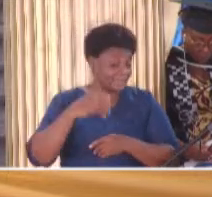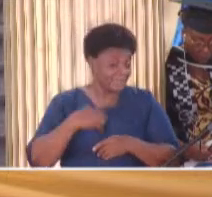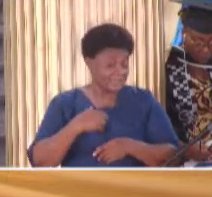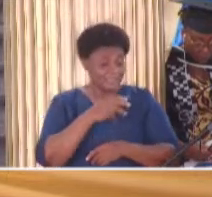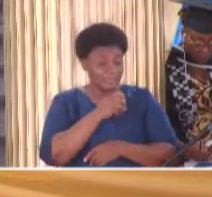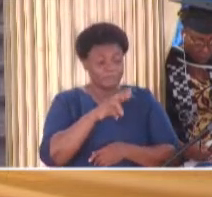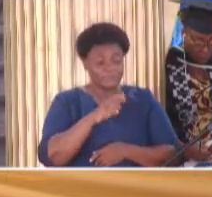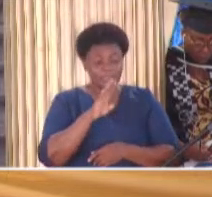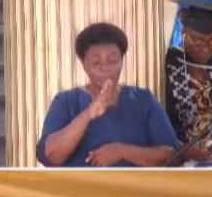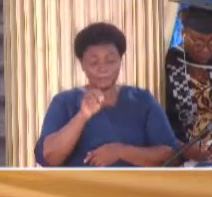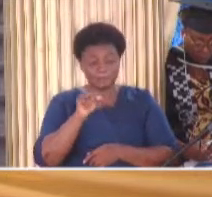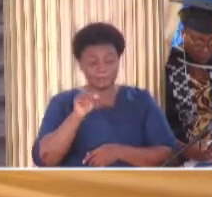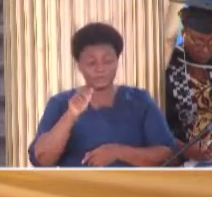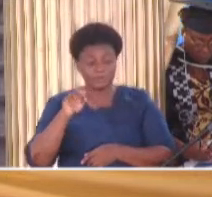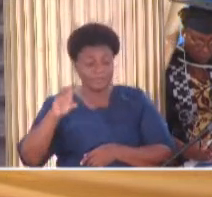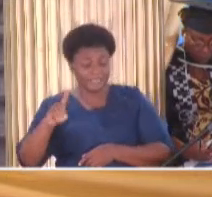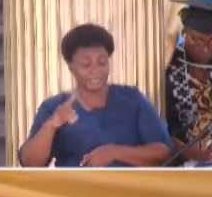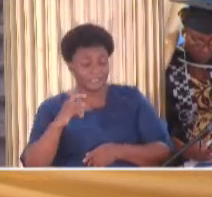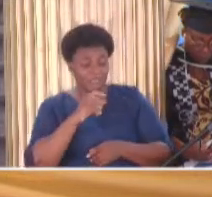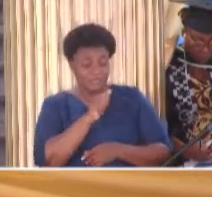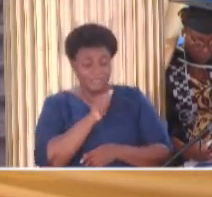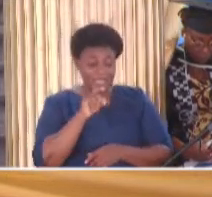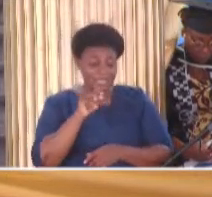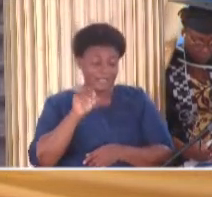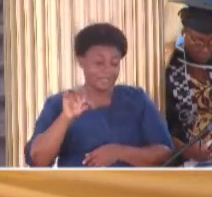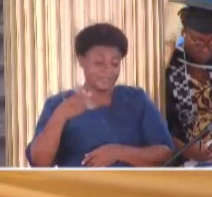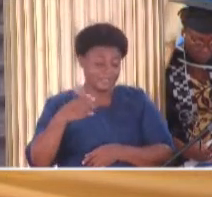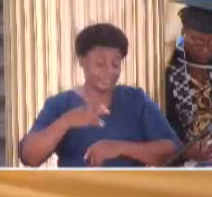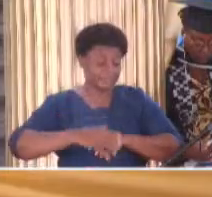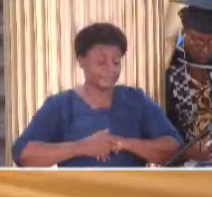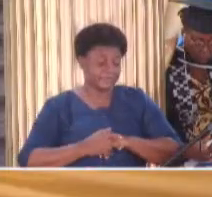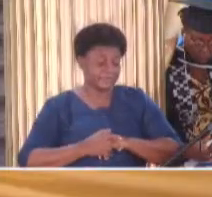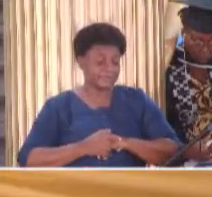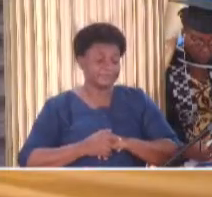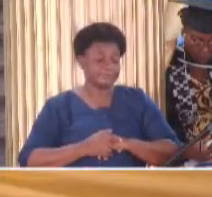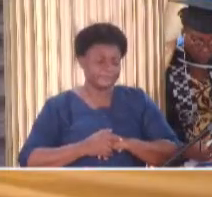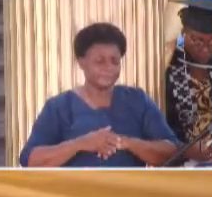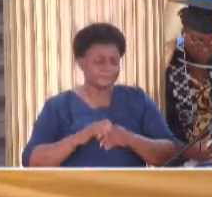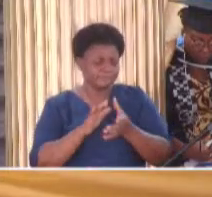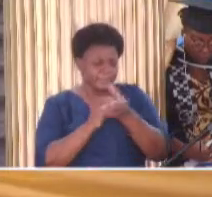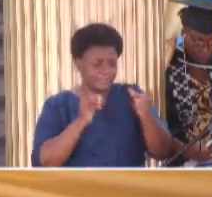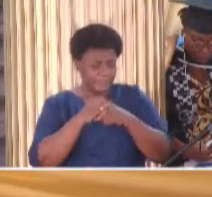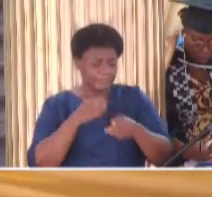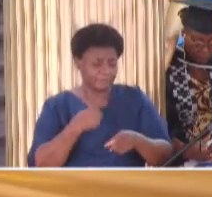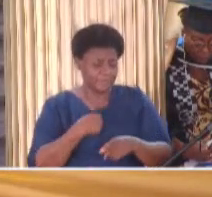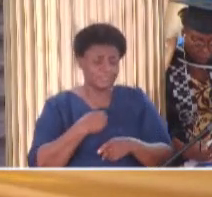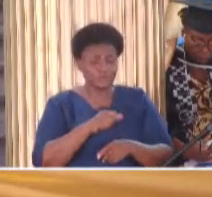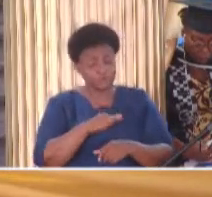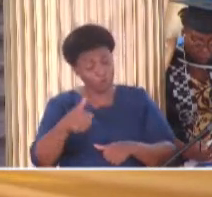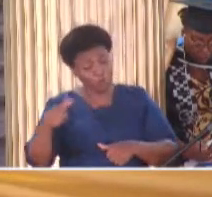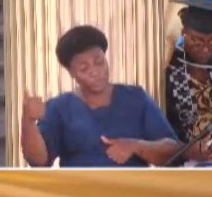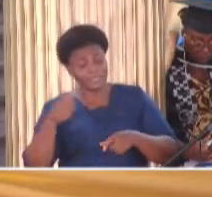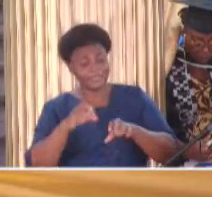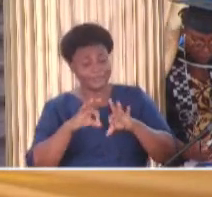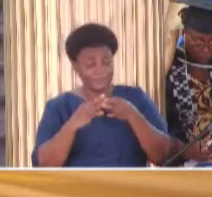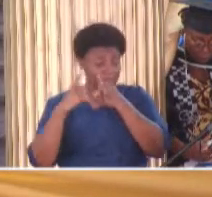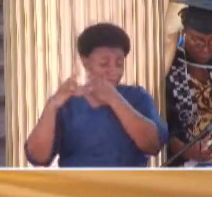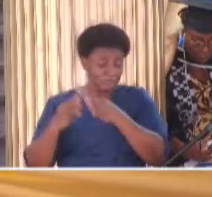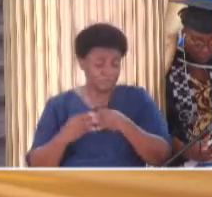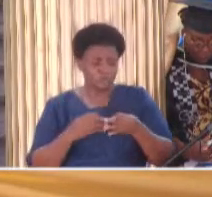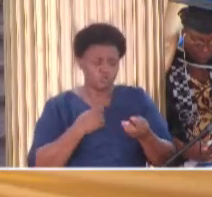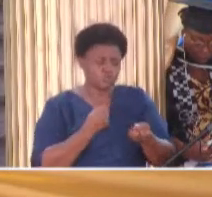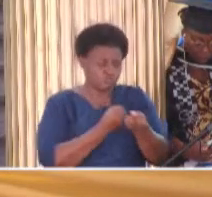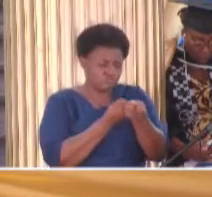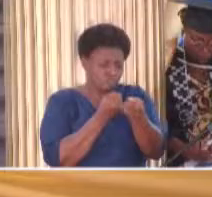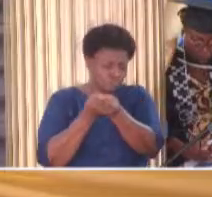Bernard Ansa, for his unwavering belief in me, and to the Glago, Zida, and Barnes family, whose support have made